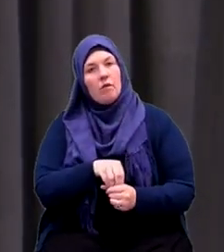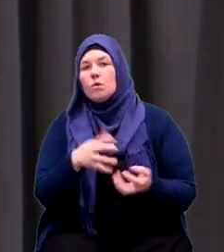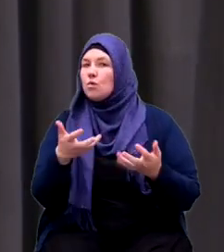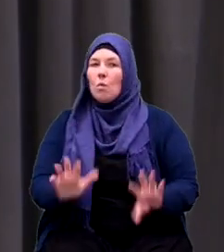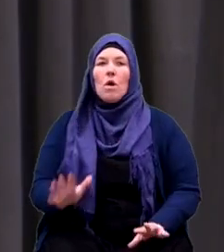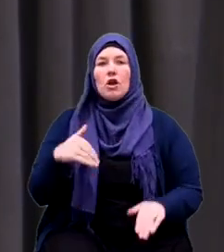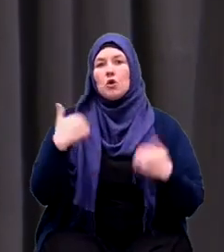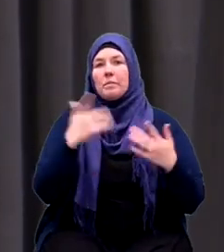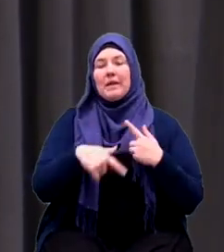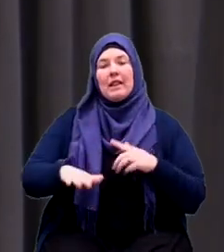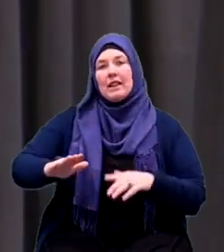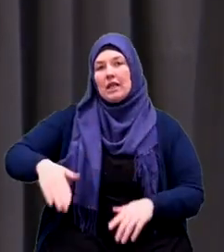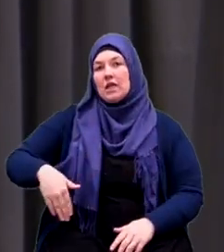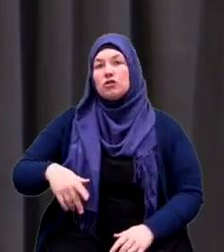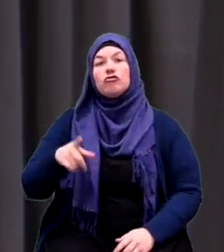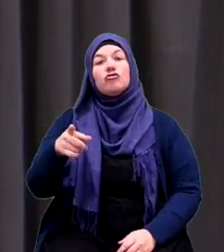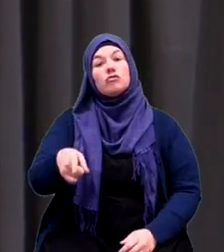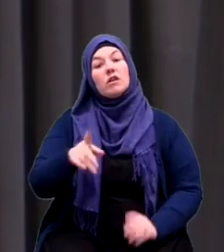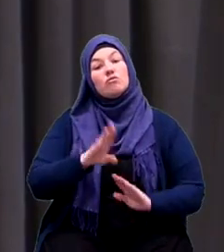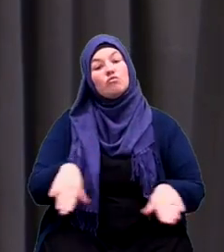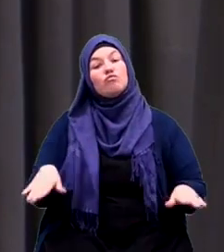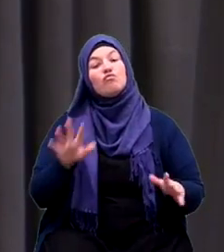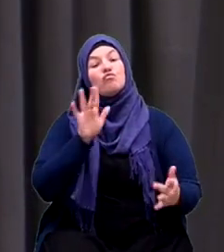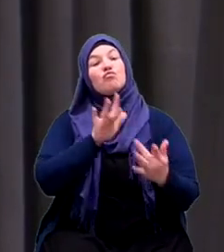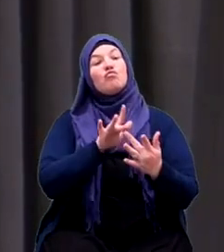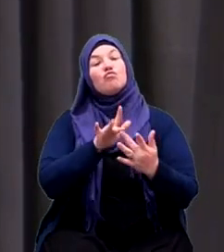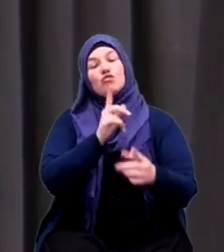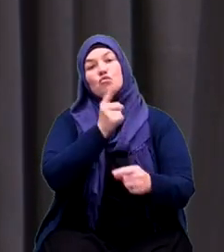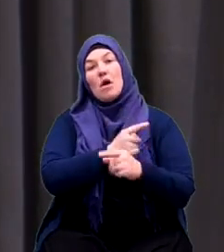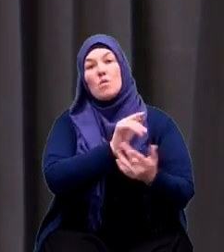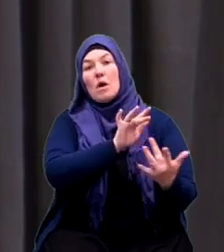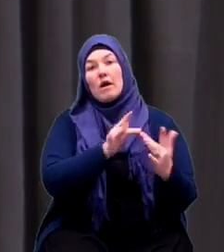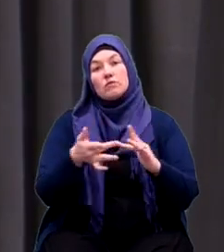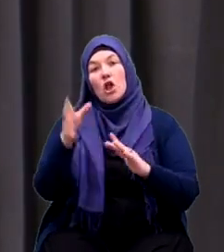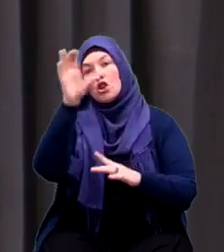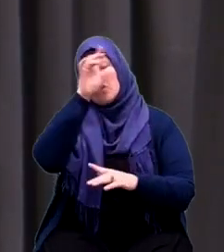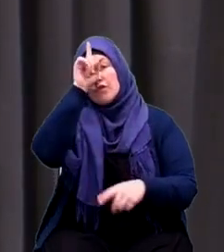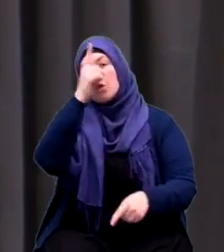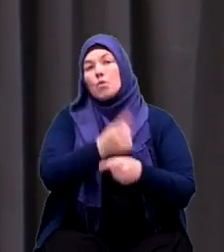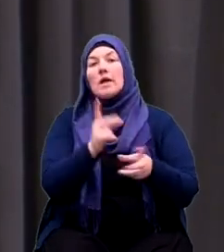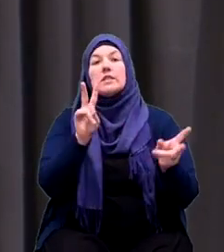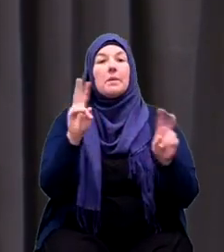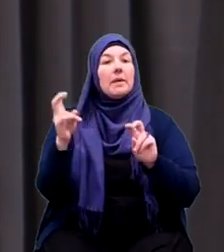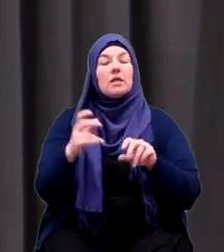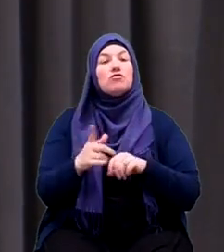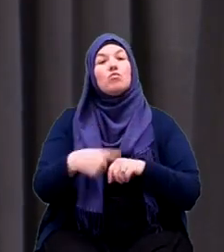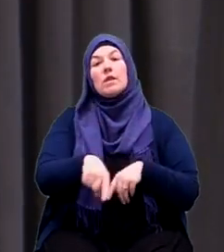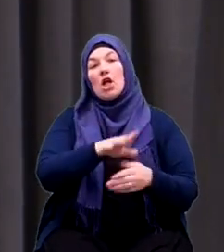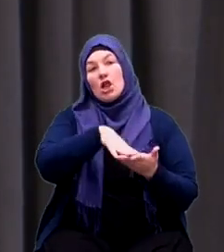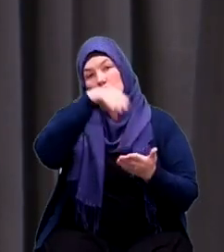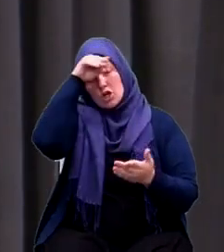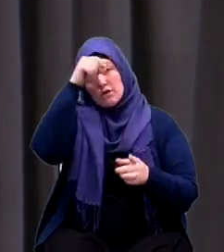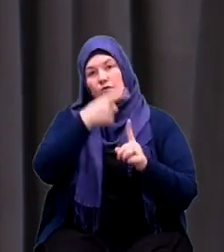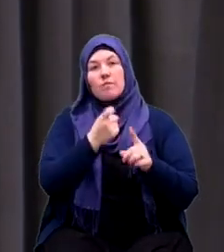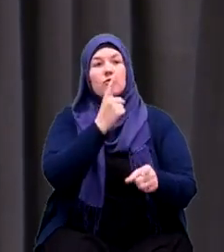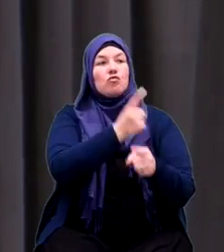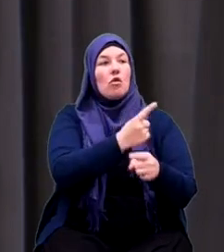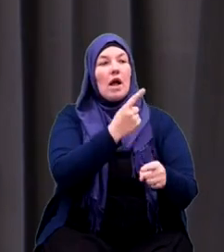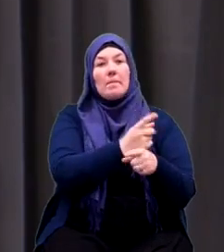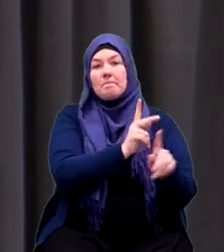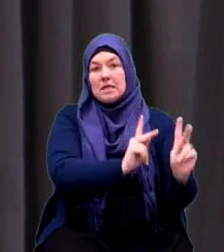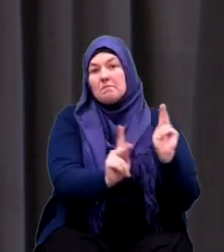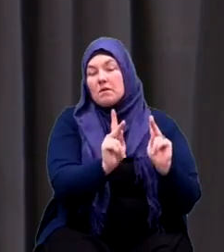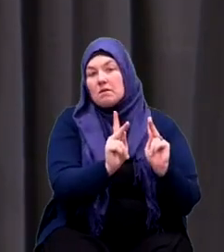Do they pick the right websites? Do they look for the right topics? Do they learn from the right